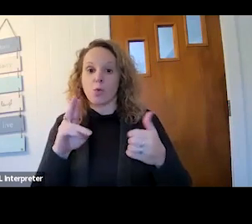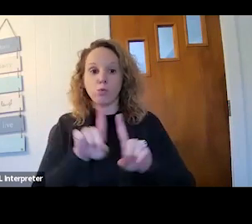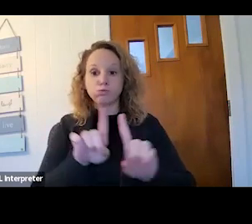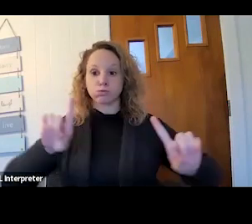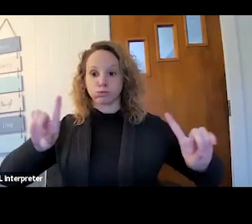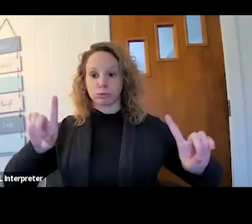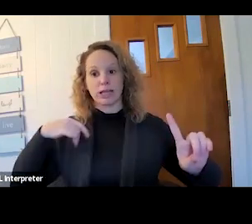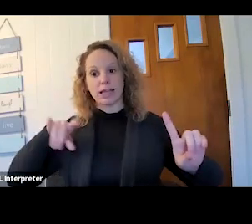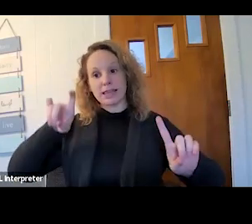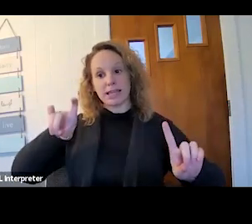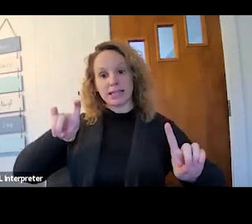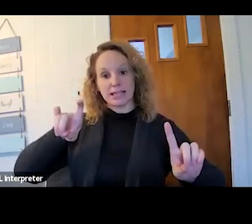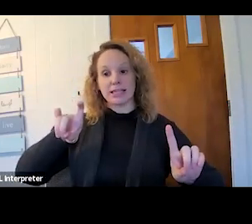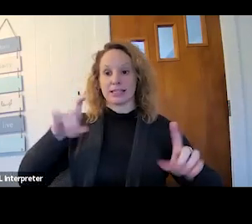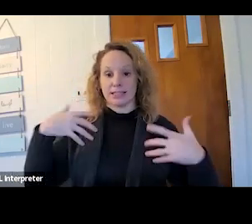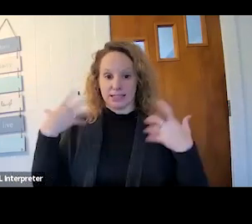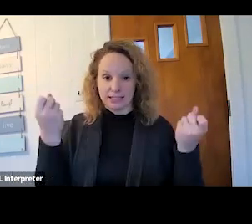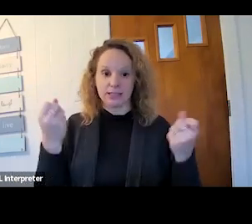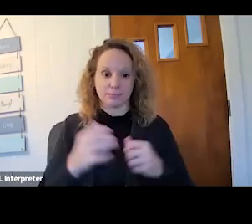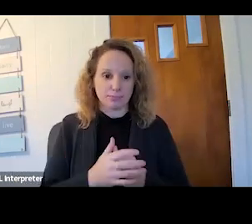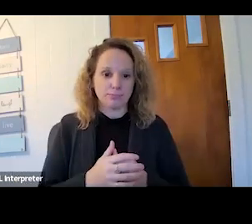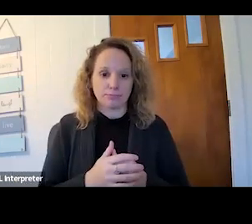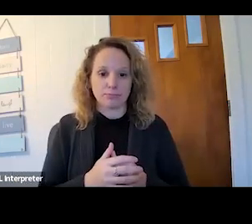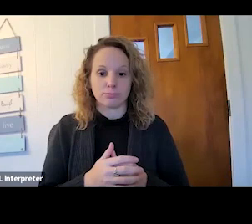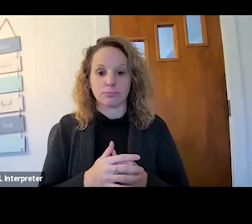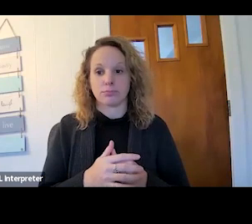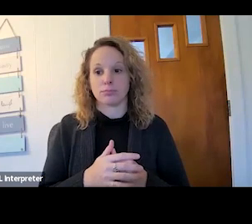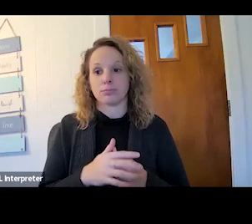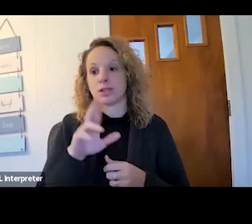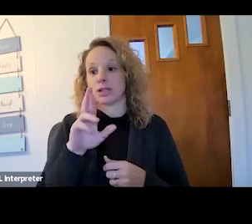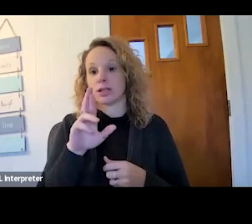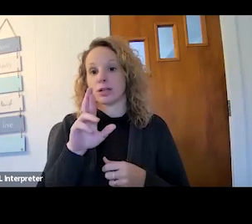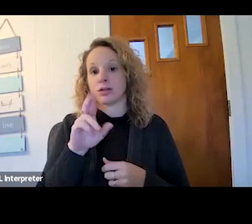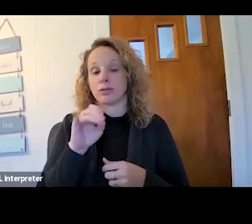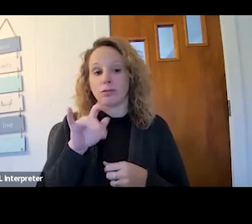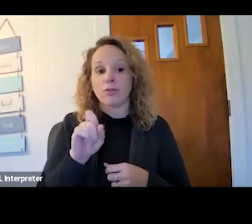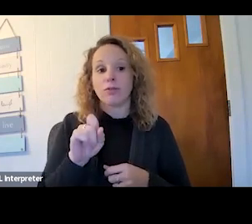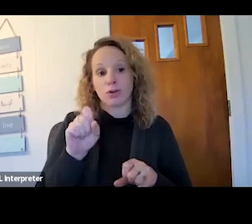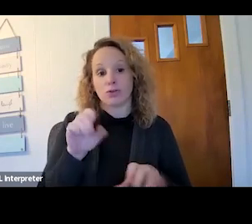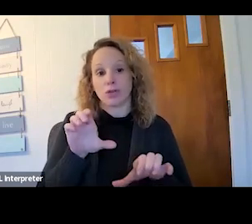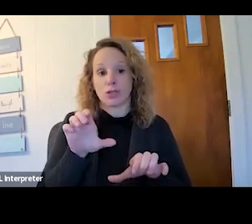that they need to also heal. So these are the referrals that you could be making.